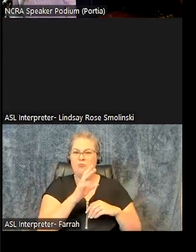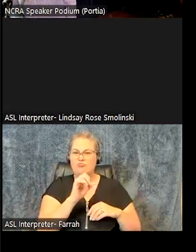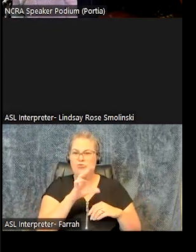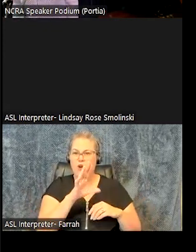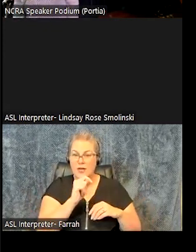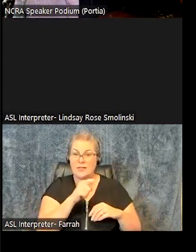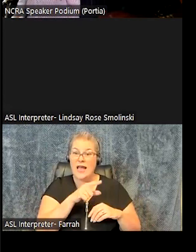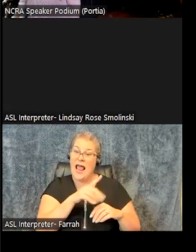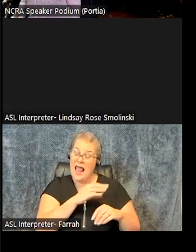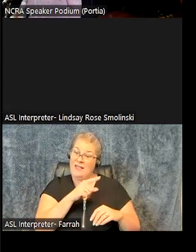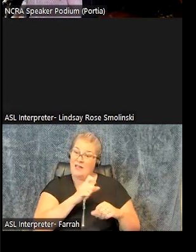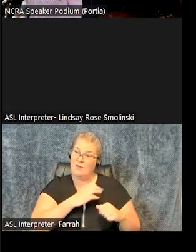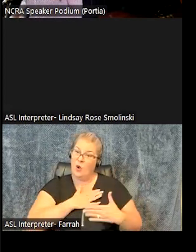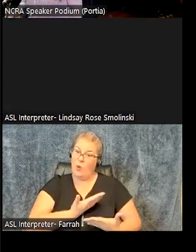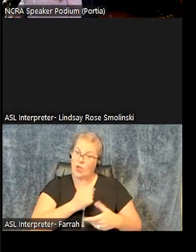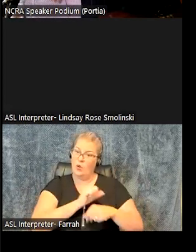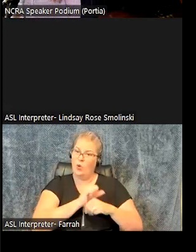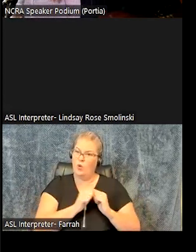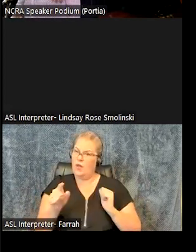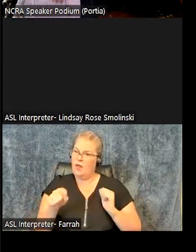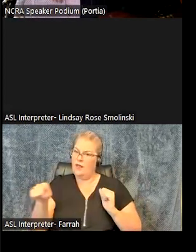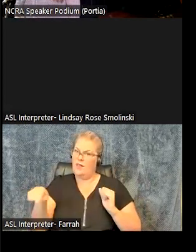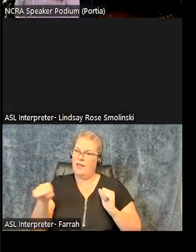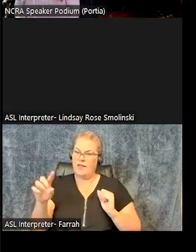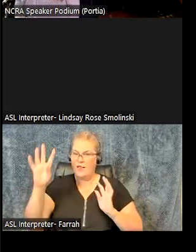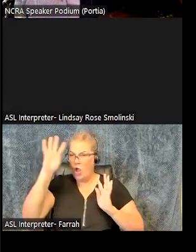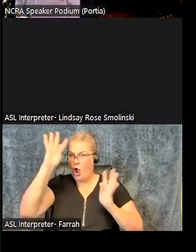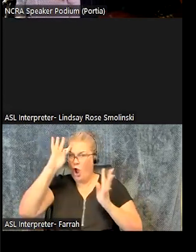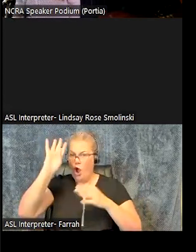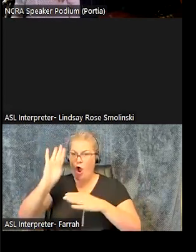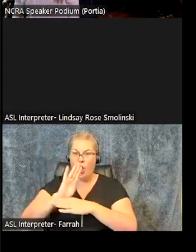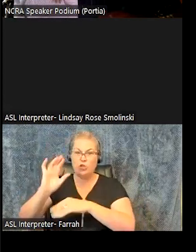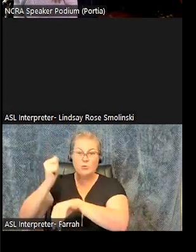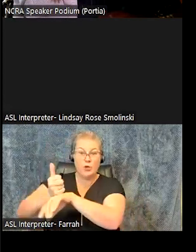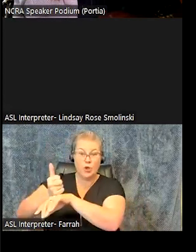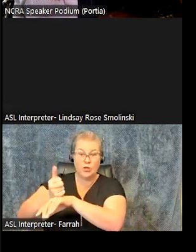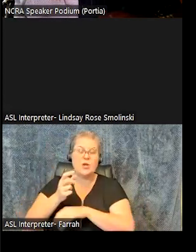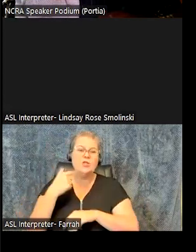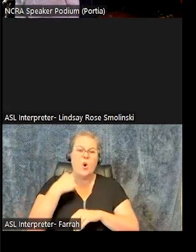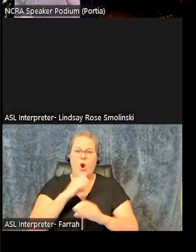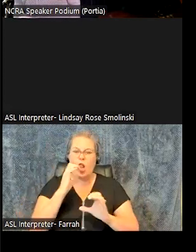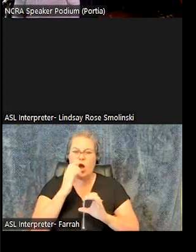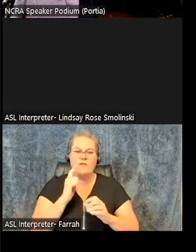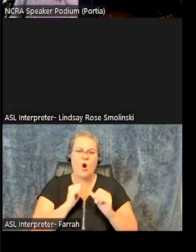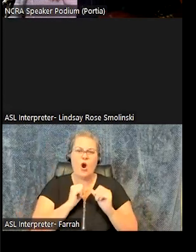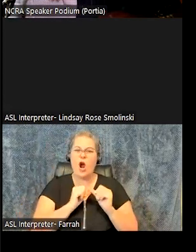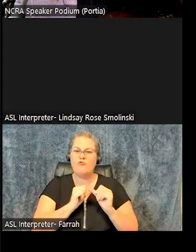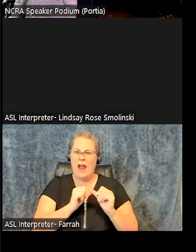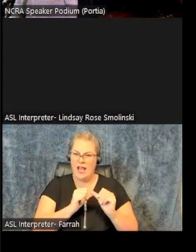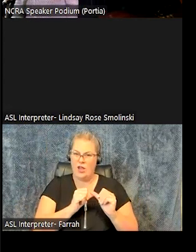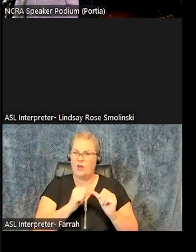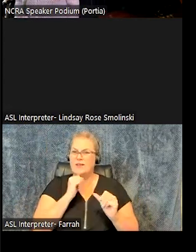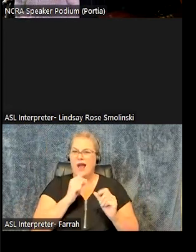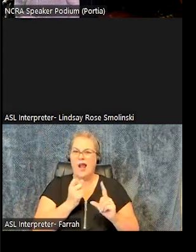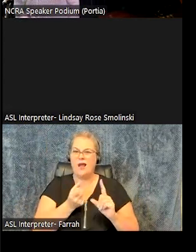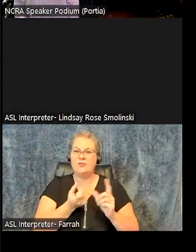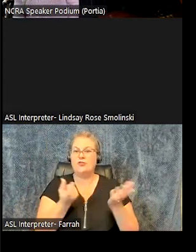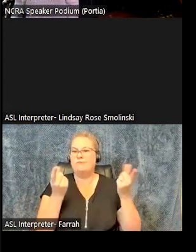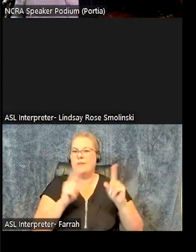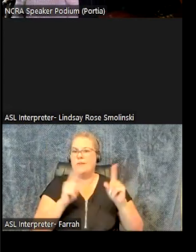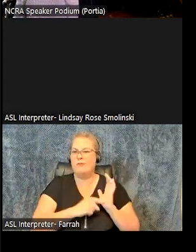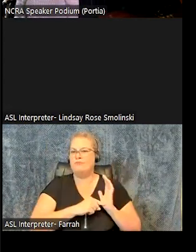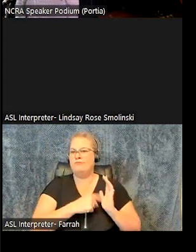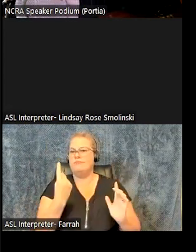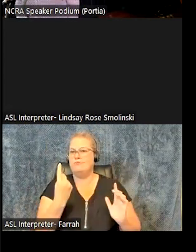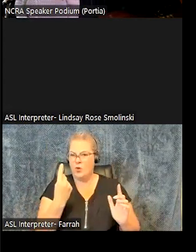to work with these entrepreneurs. We're really looking for a regular supply of material, not a one-off byproduct, but something that would